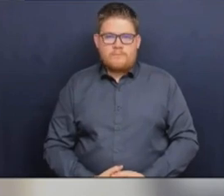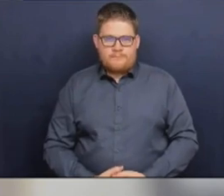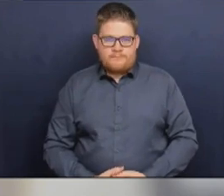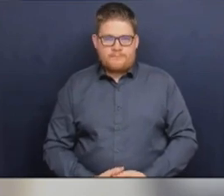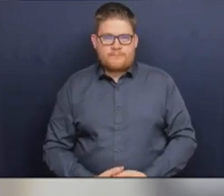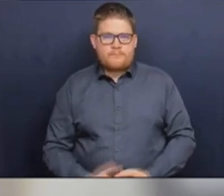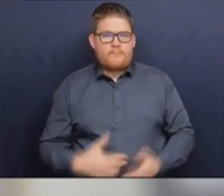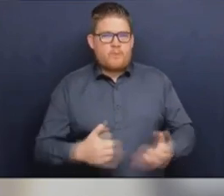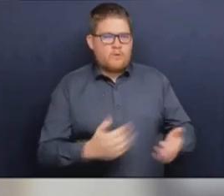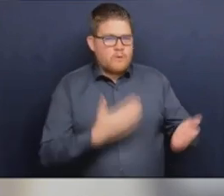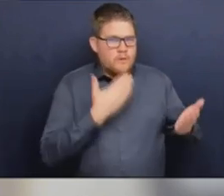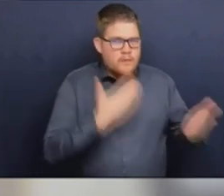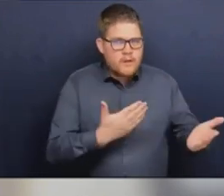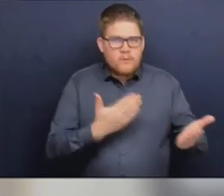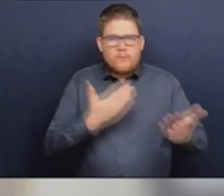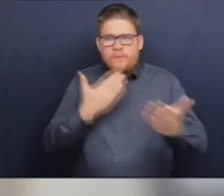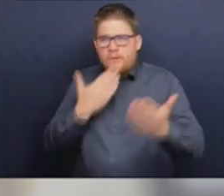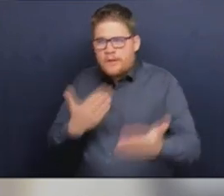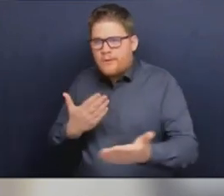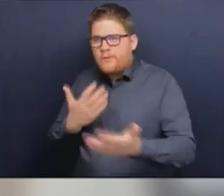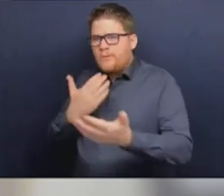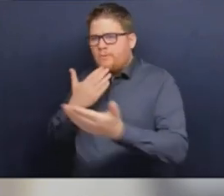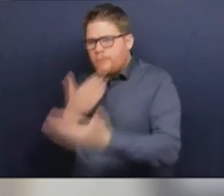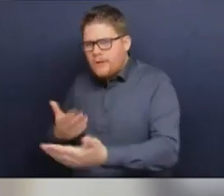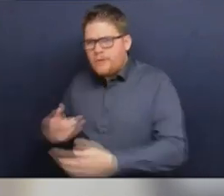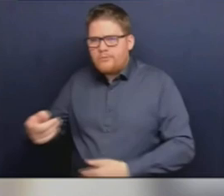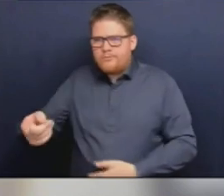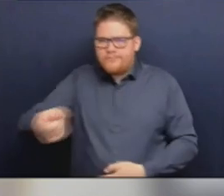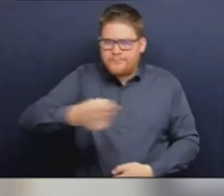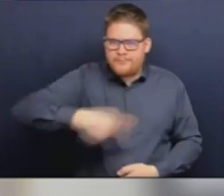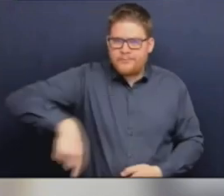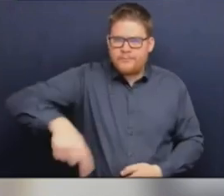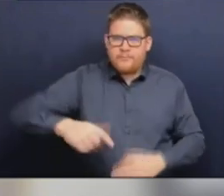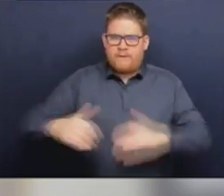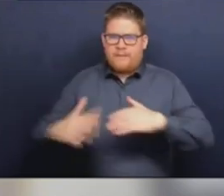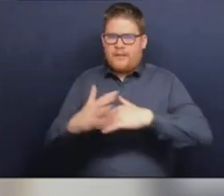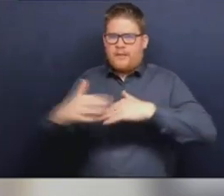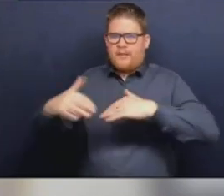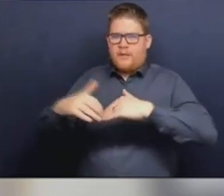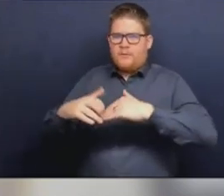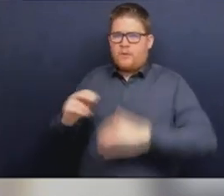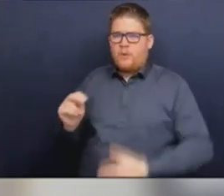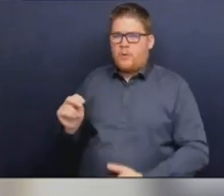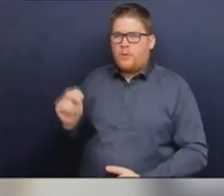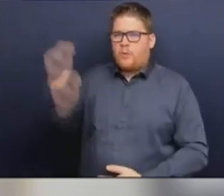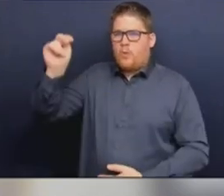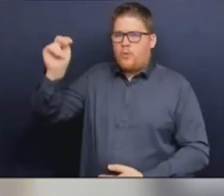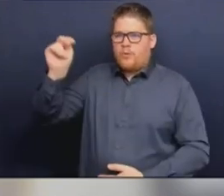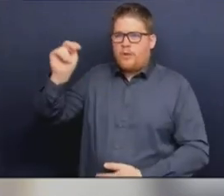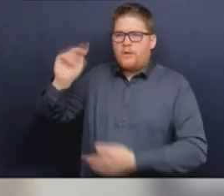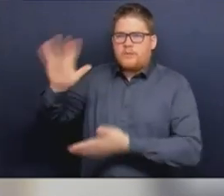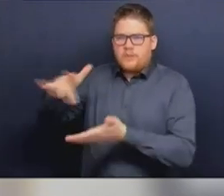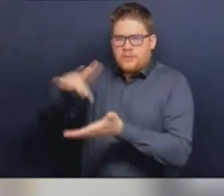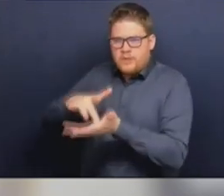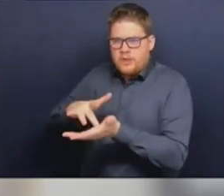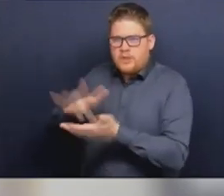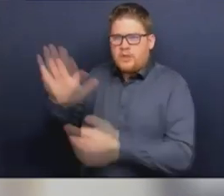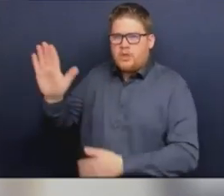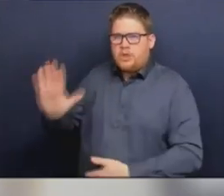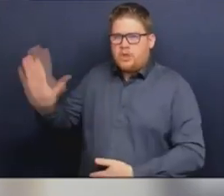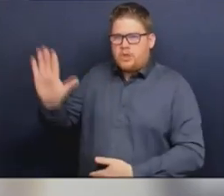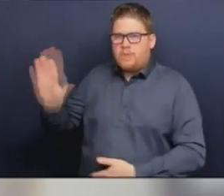continually occupied territory in north central interior of the Dakot people. I want to thank